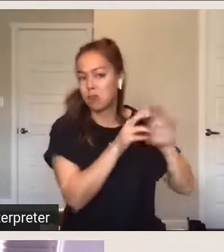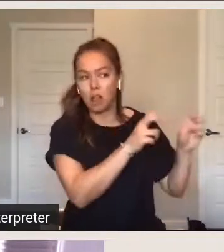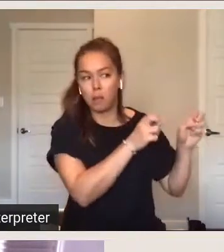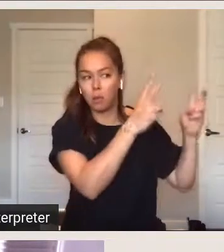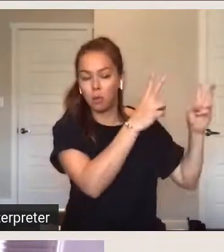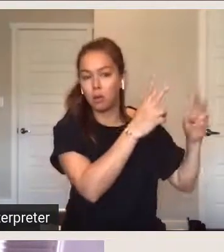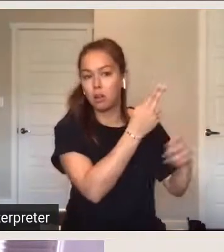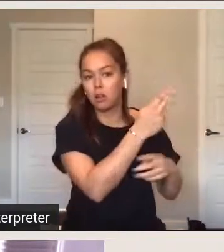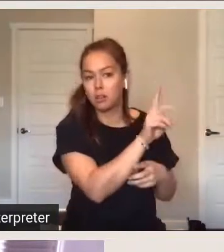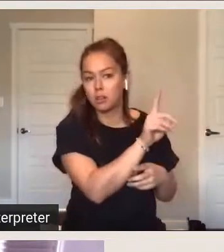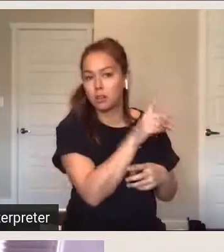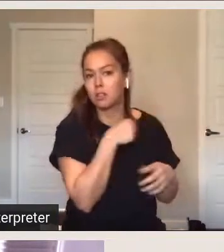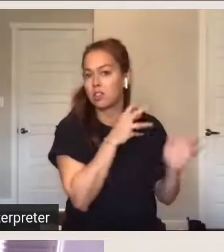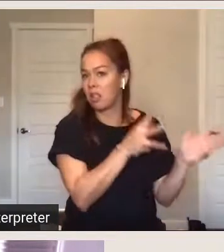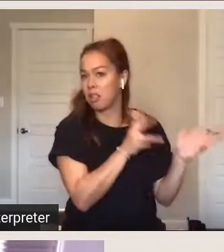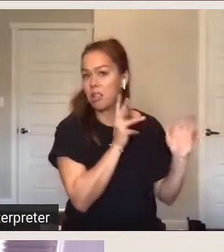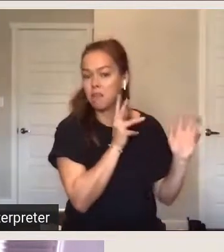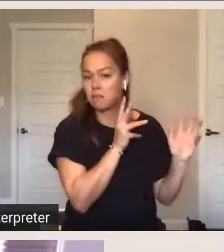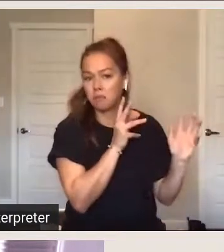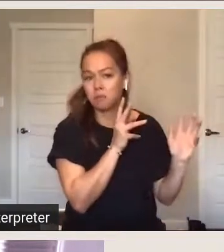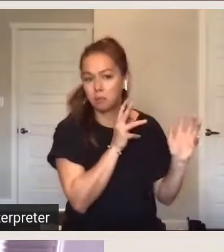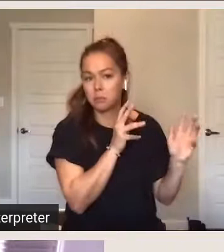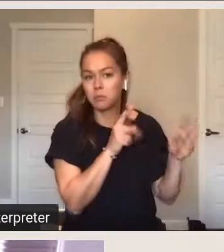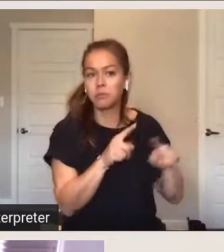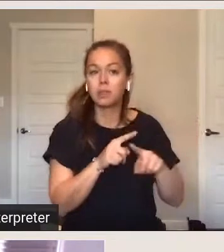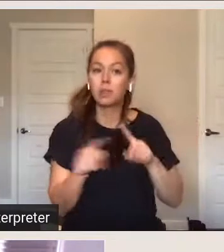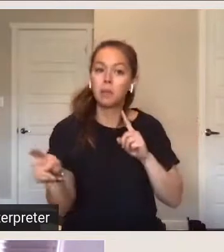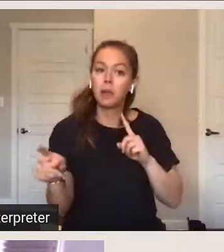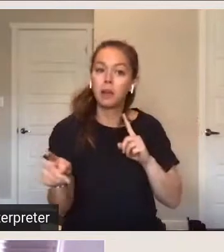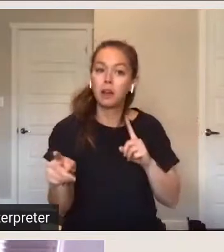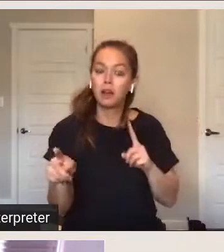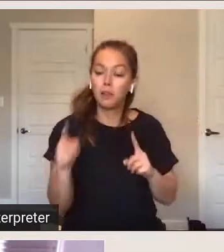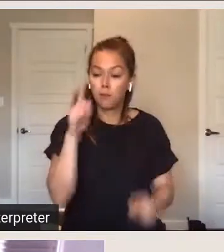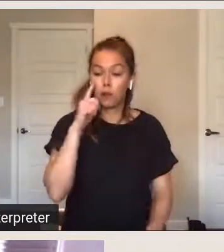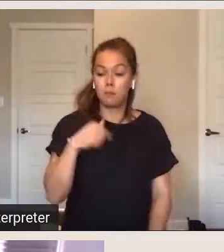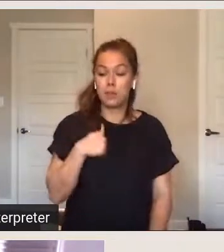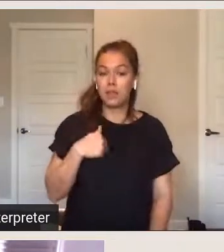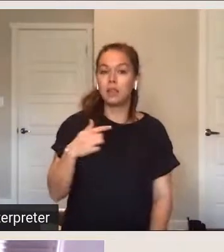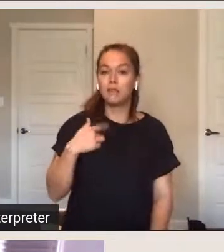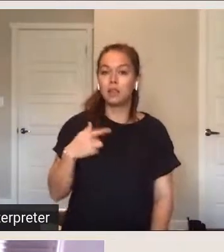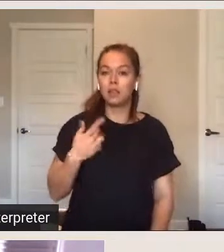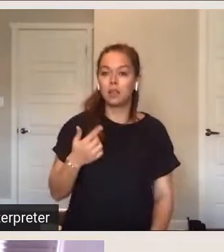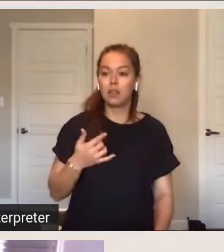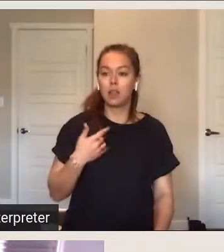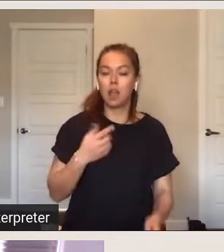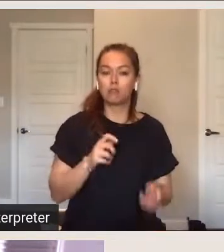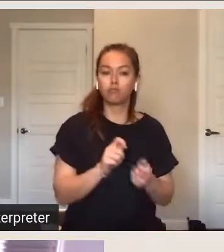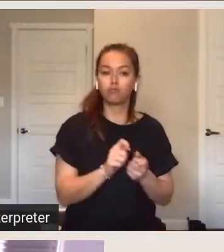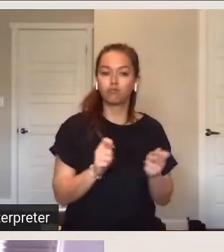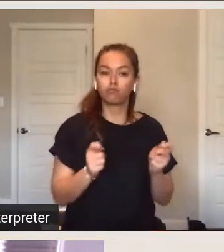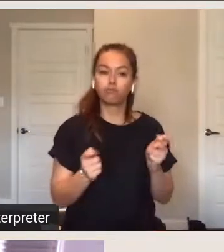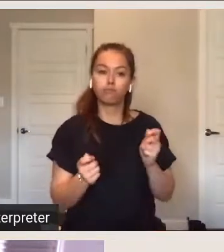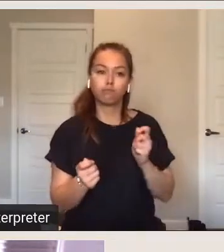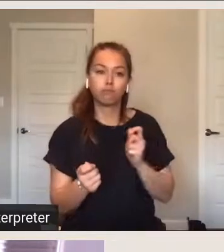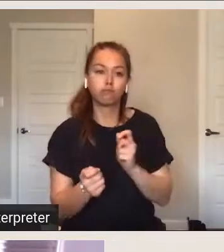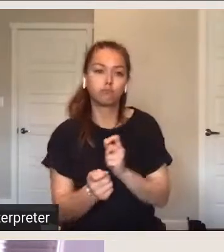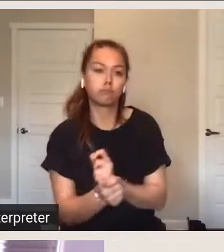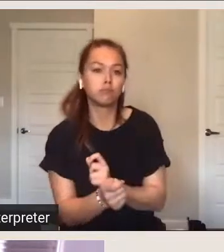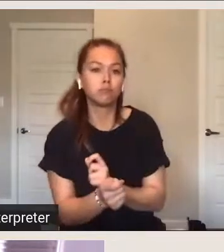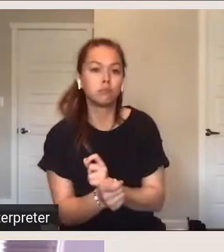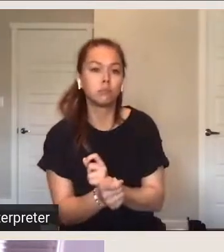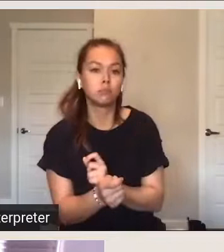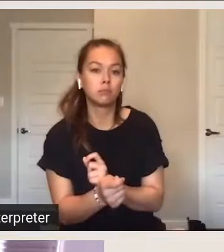some transformation on my side too. After Hal made it out of the film,